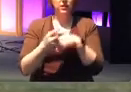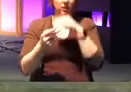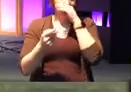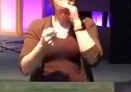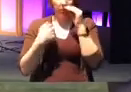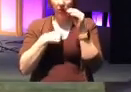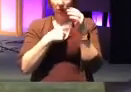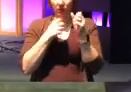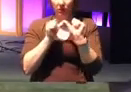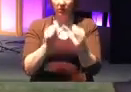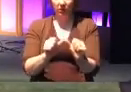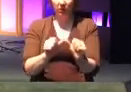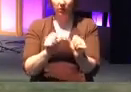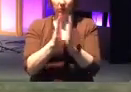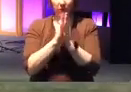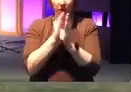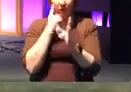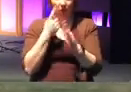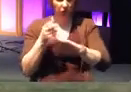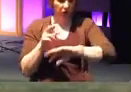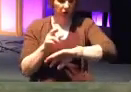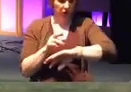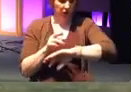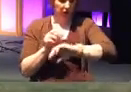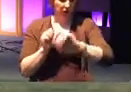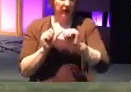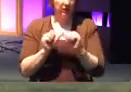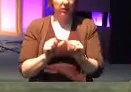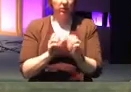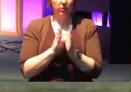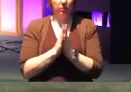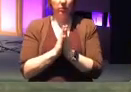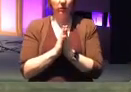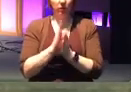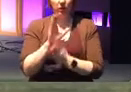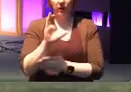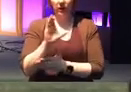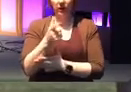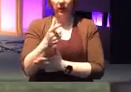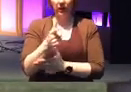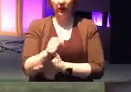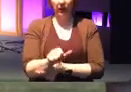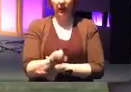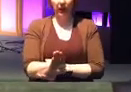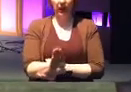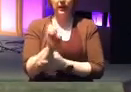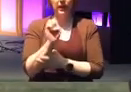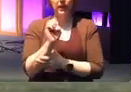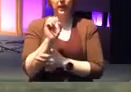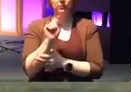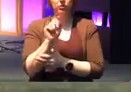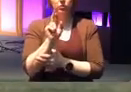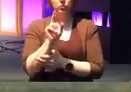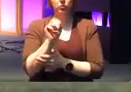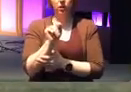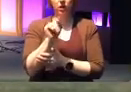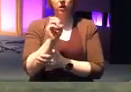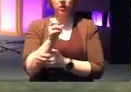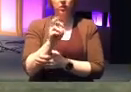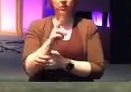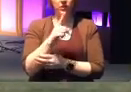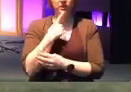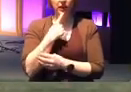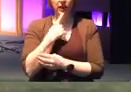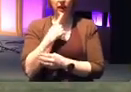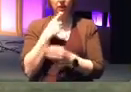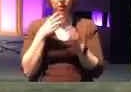to be praying for her. Please continue to be praying for Gabe Trottier. You know, as we're singing, Waymaker,